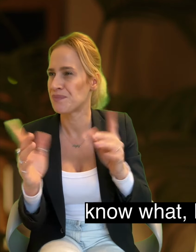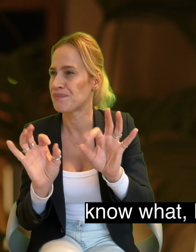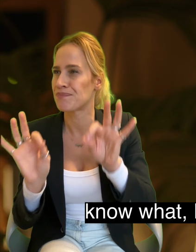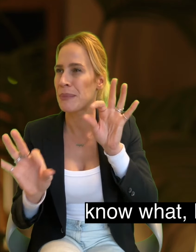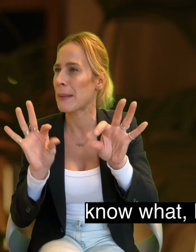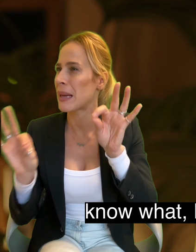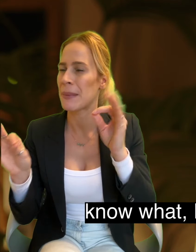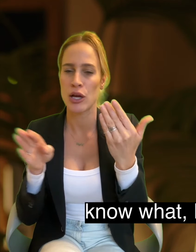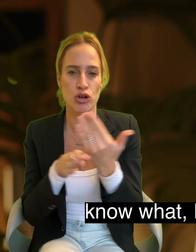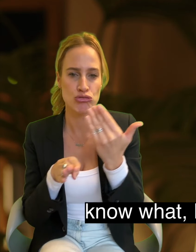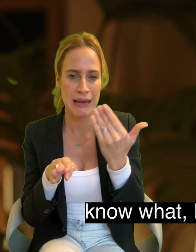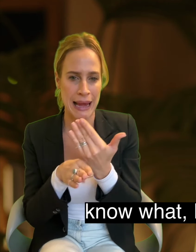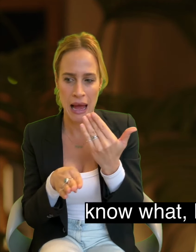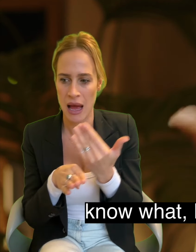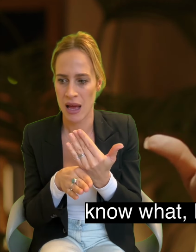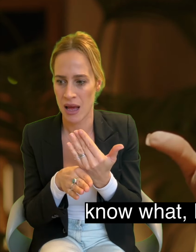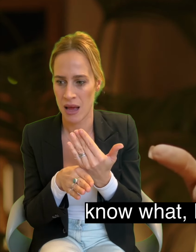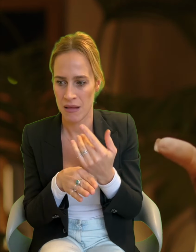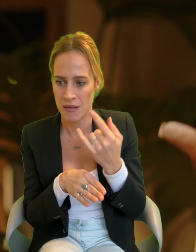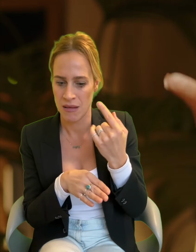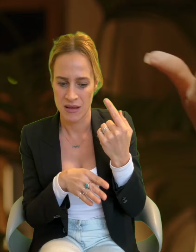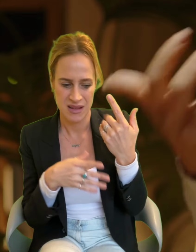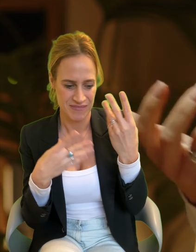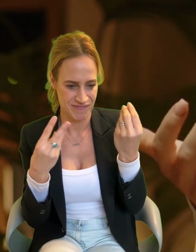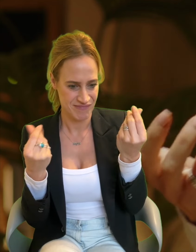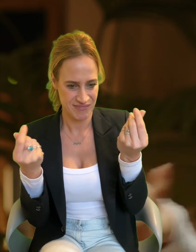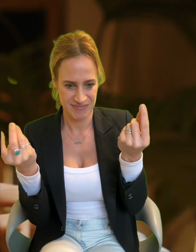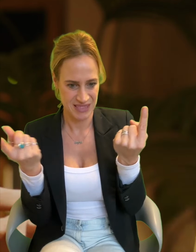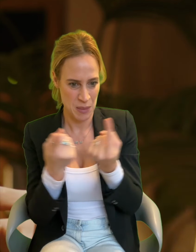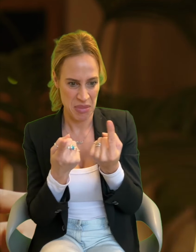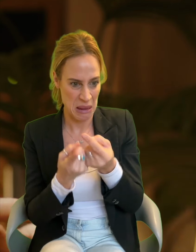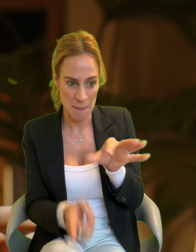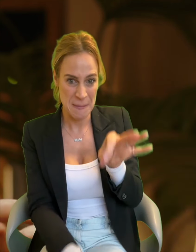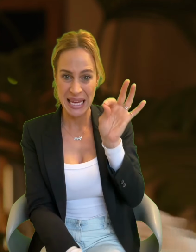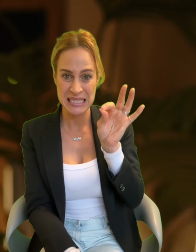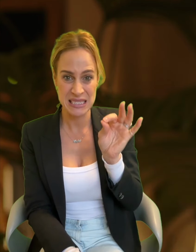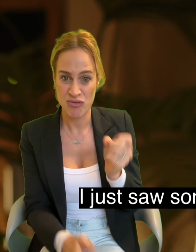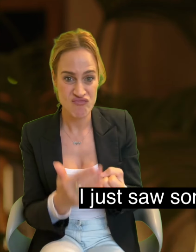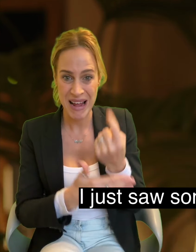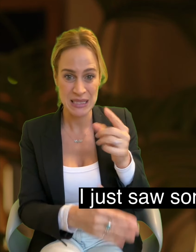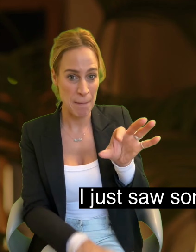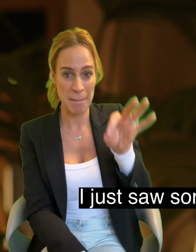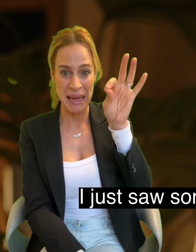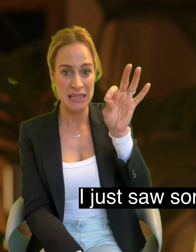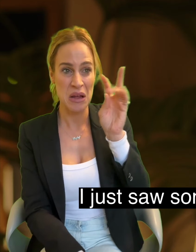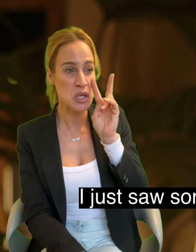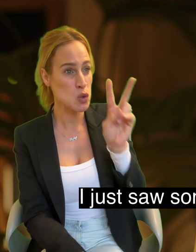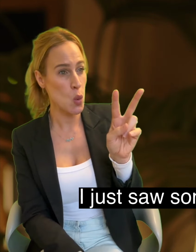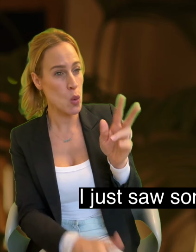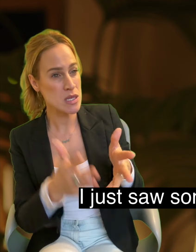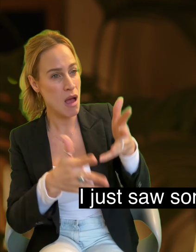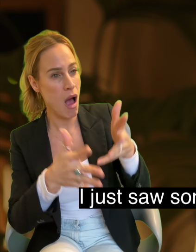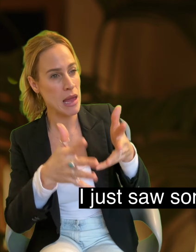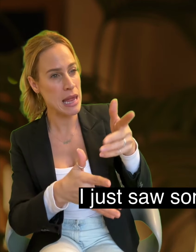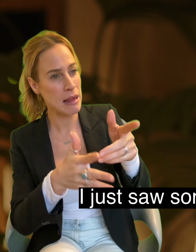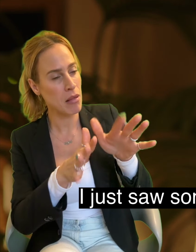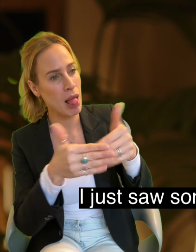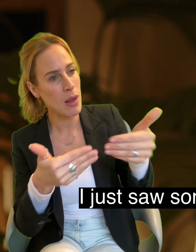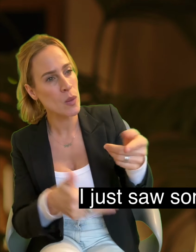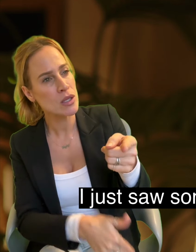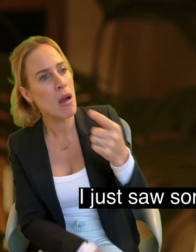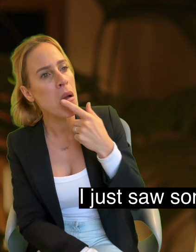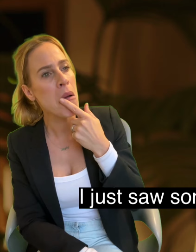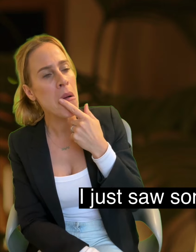career in something that I think I'd be good at. And I just picked it. That's it. I just saw someone sign in. I was like, I could do that. And